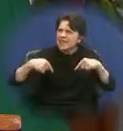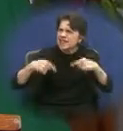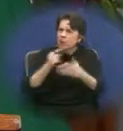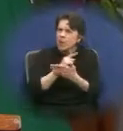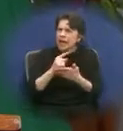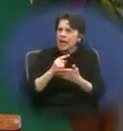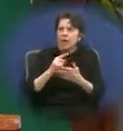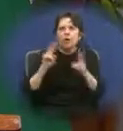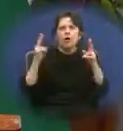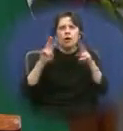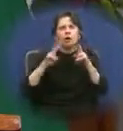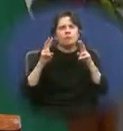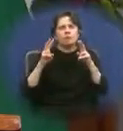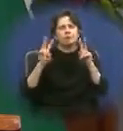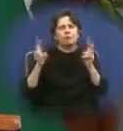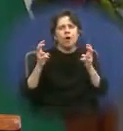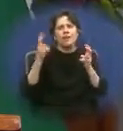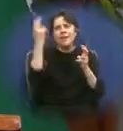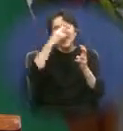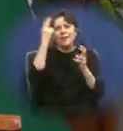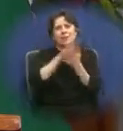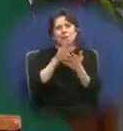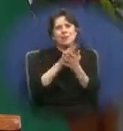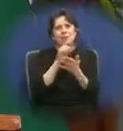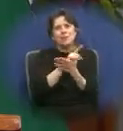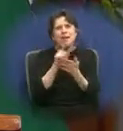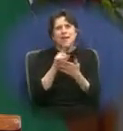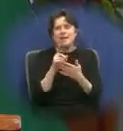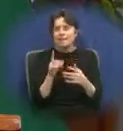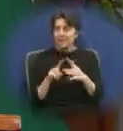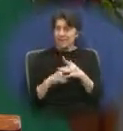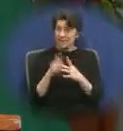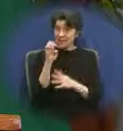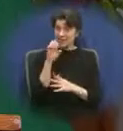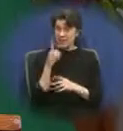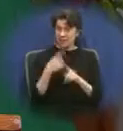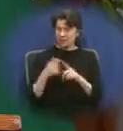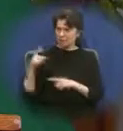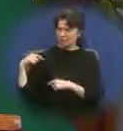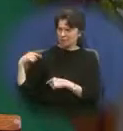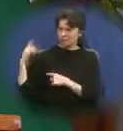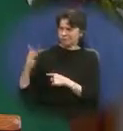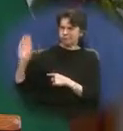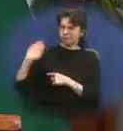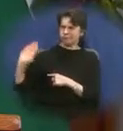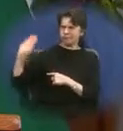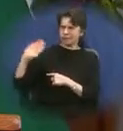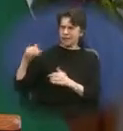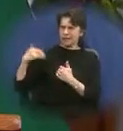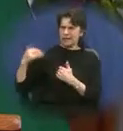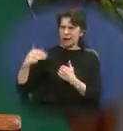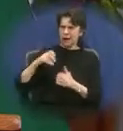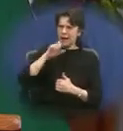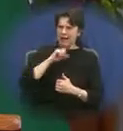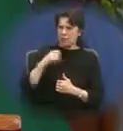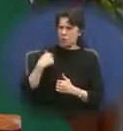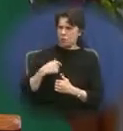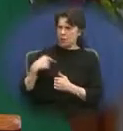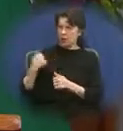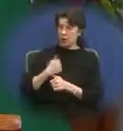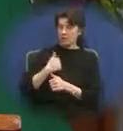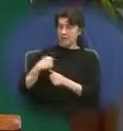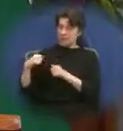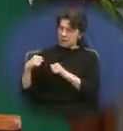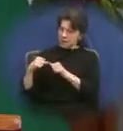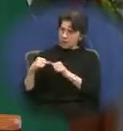all of the opportunities of education that from very young ages, but throughout a lifetime, that we continue to